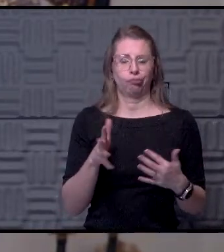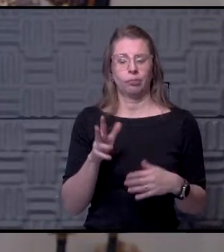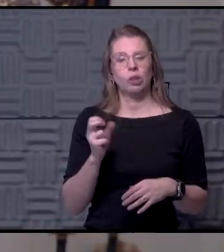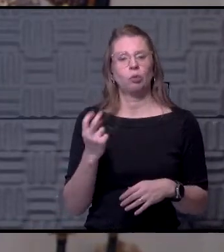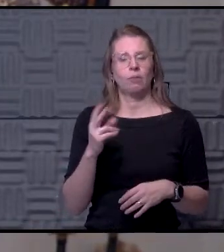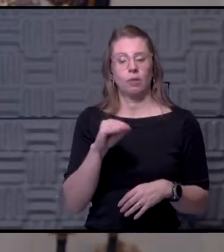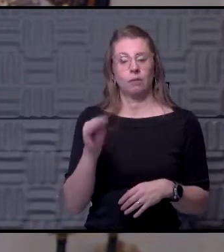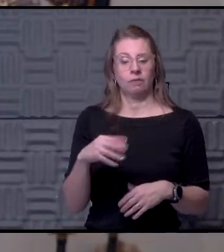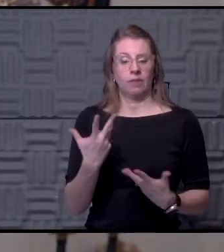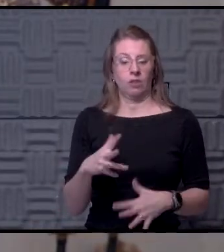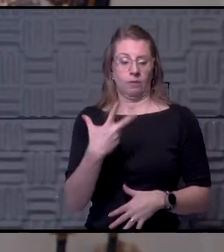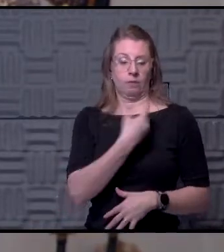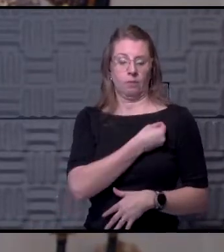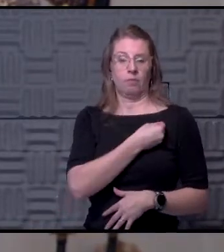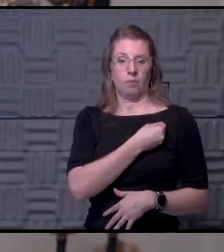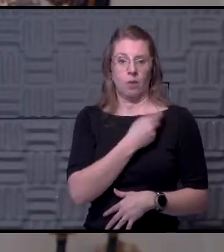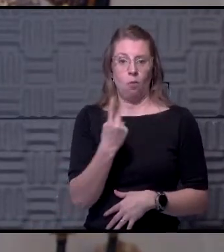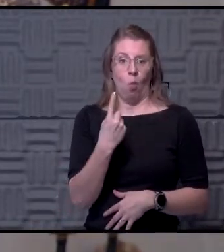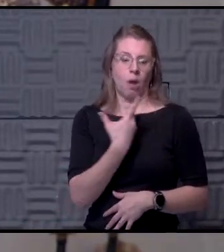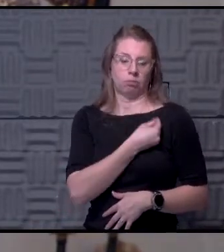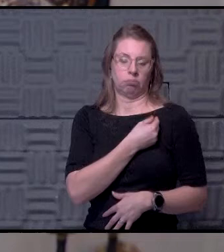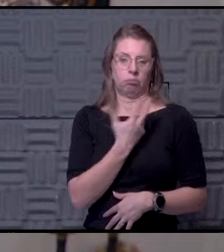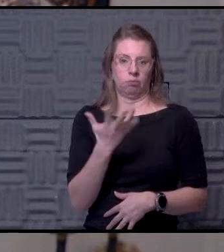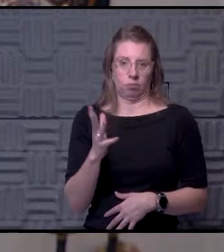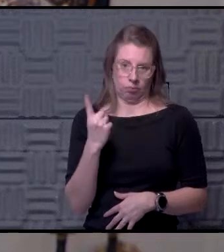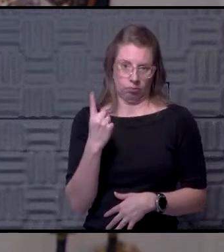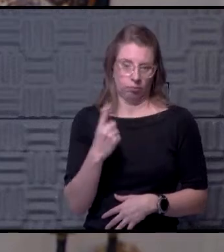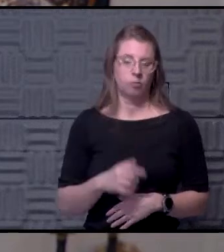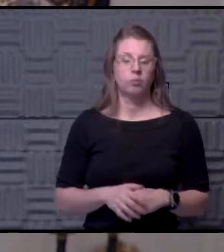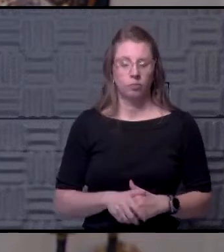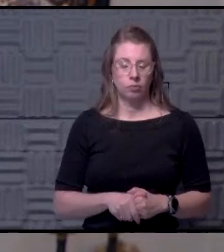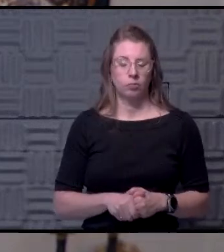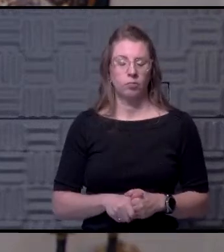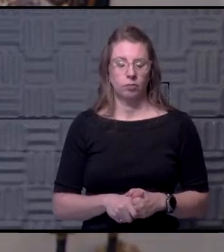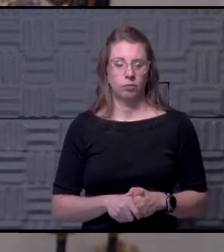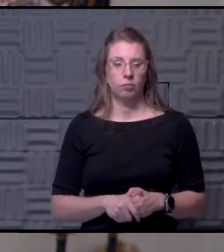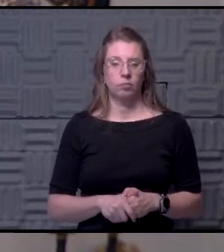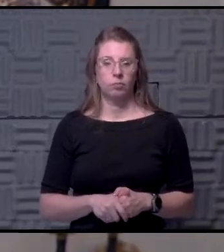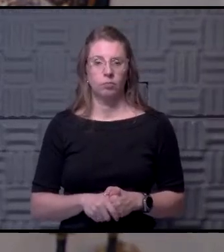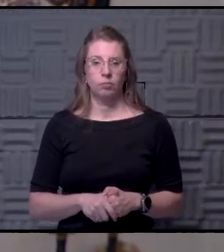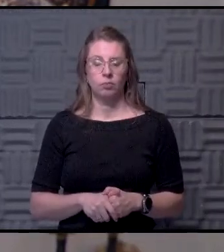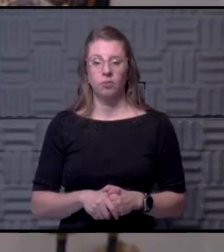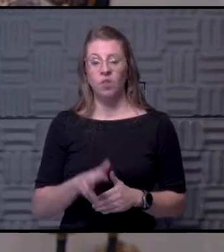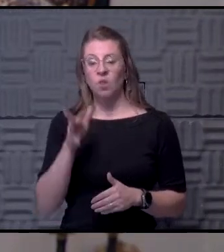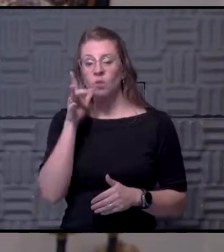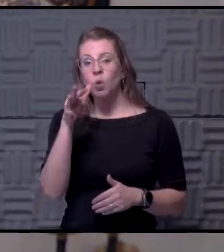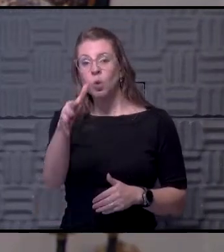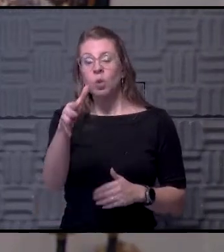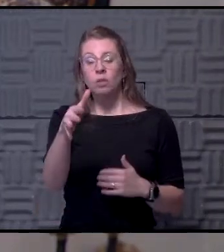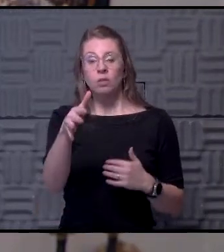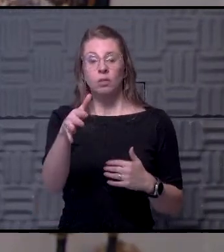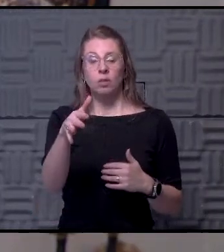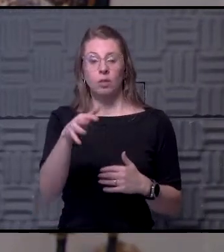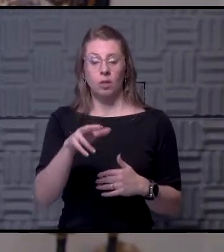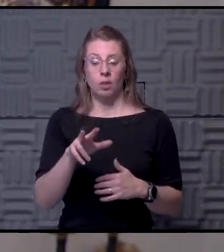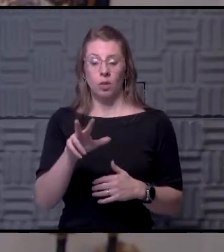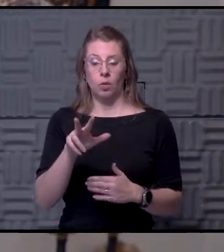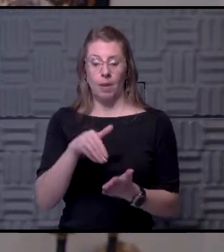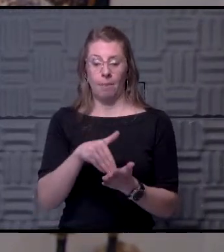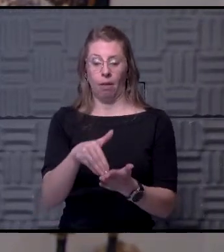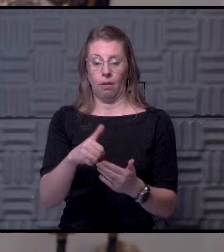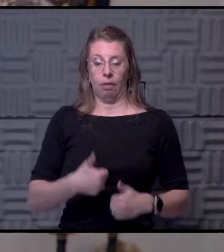have been vaccinated with at least 1 vaccine. So you look toward the future, okay, we have 3 million